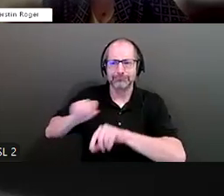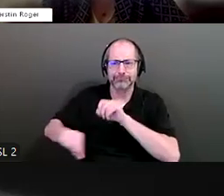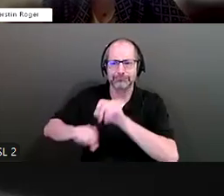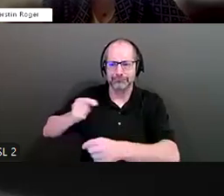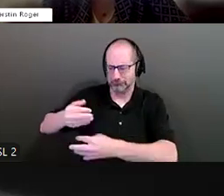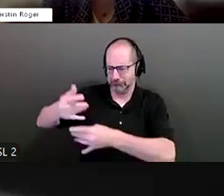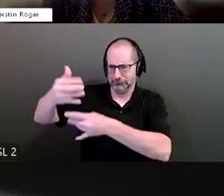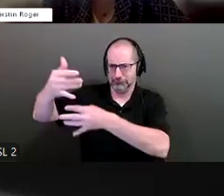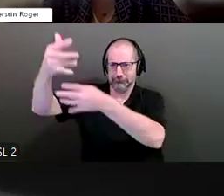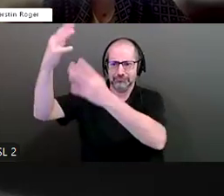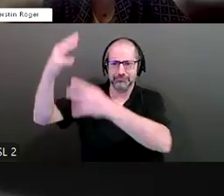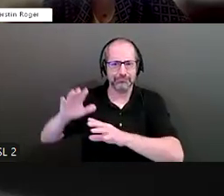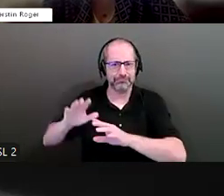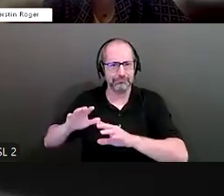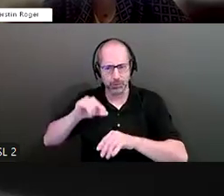ideas.